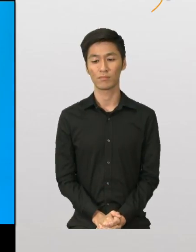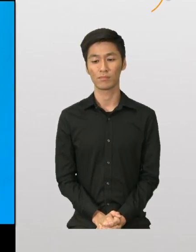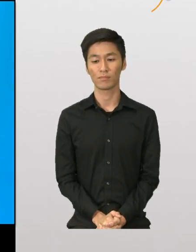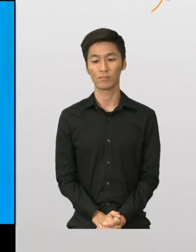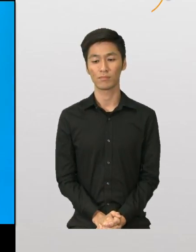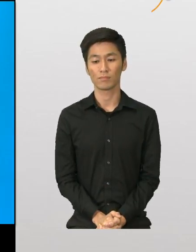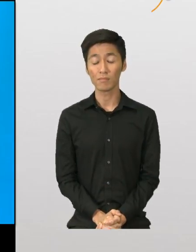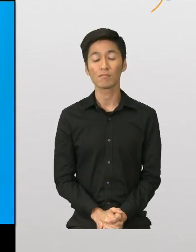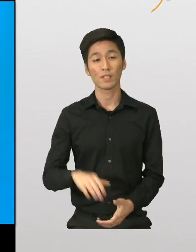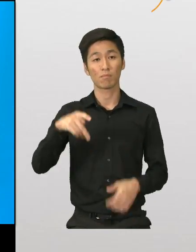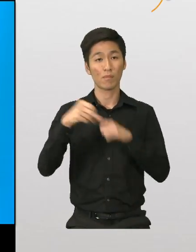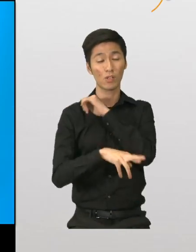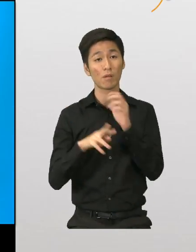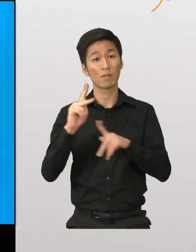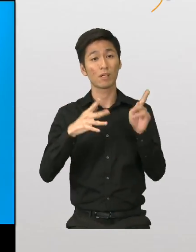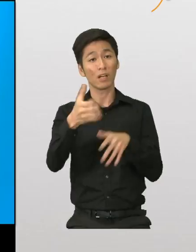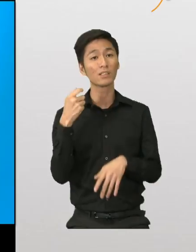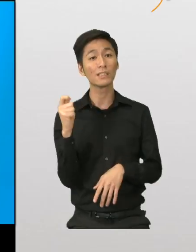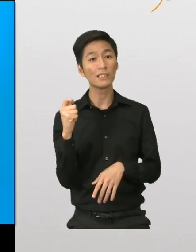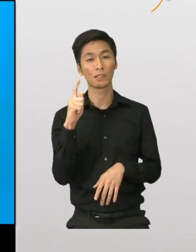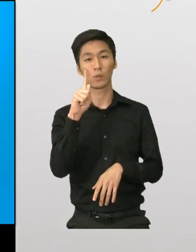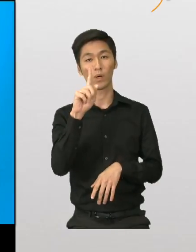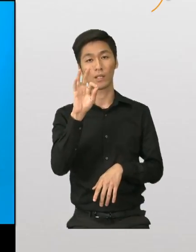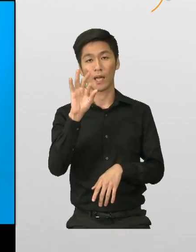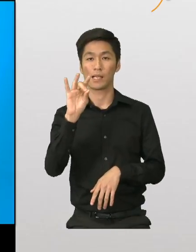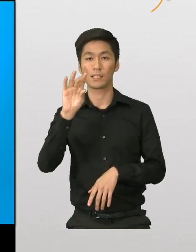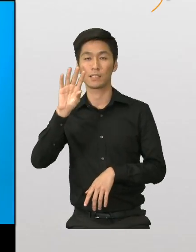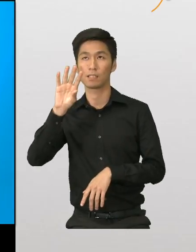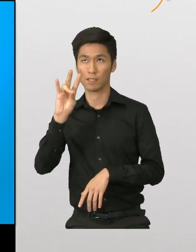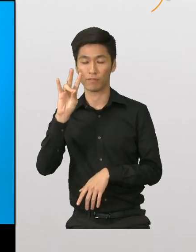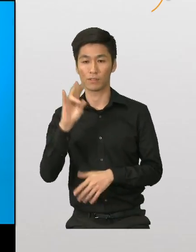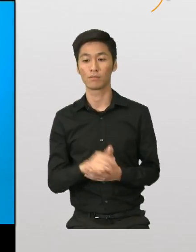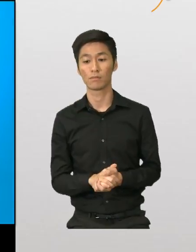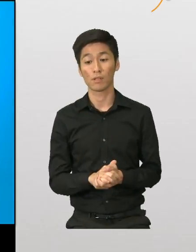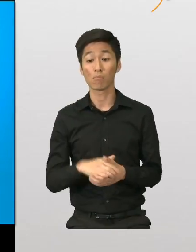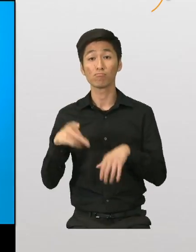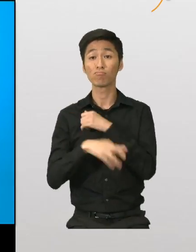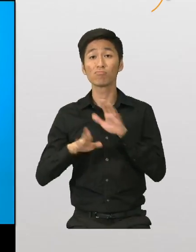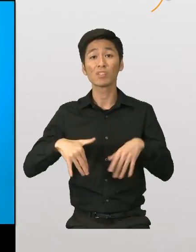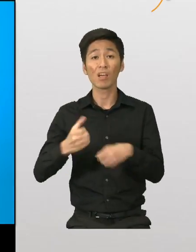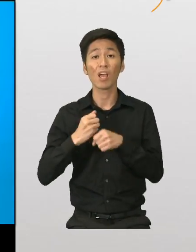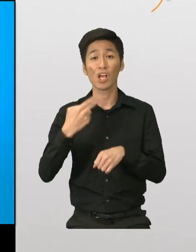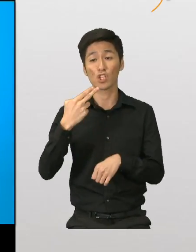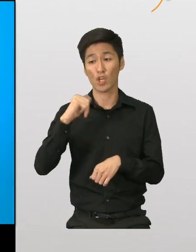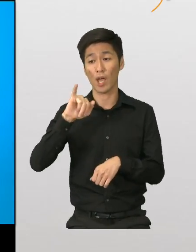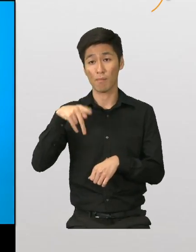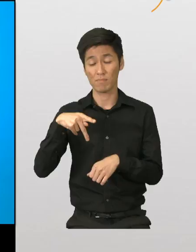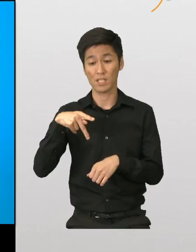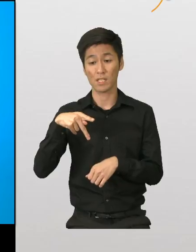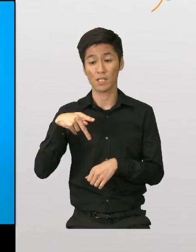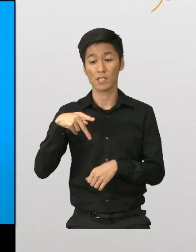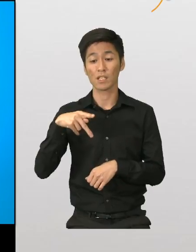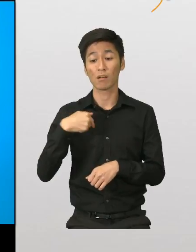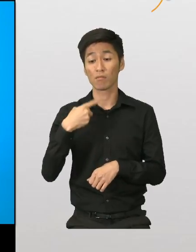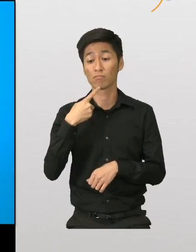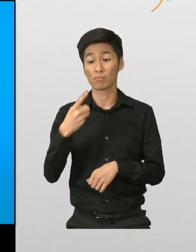So Teo Shee Hen used to remind the ministers regularly that Pasir Ris hasn't had any HIP projects, and I would console him regularly that Pasir